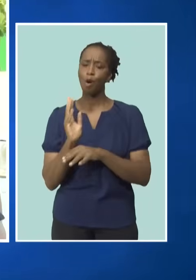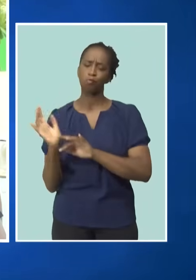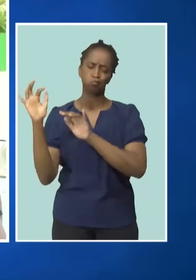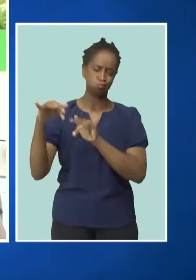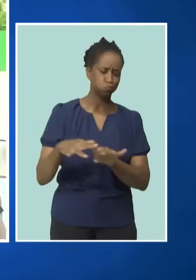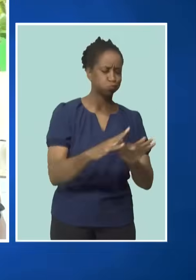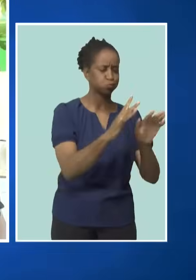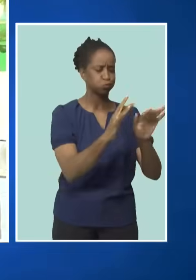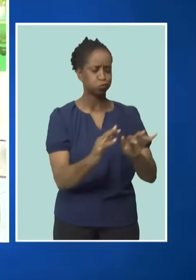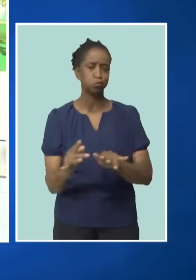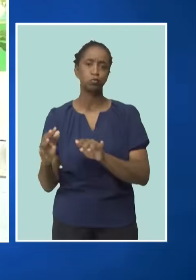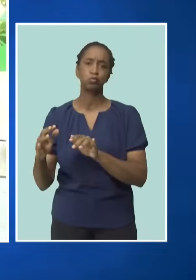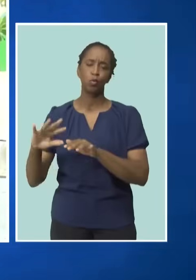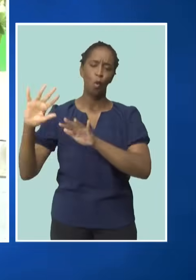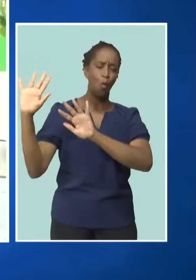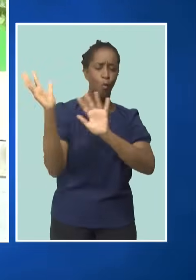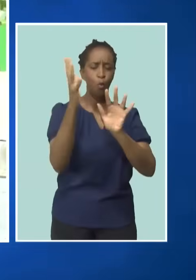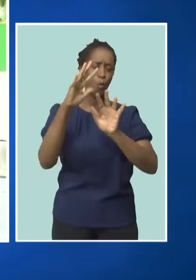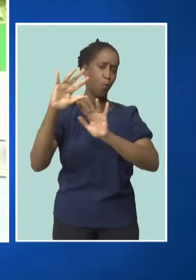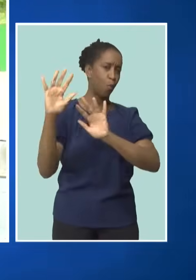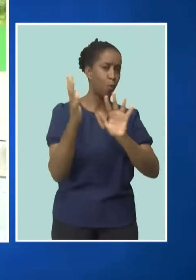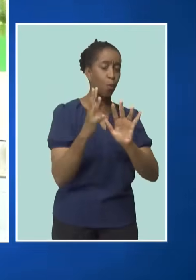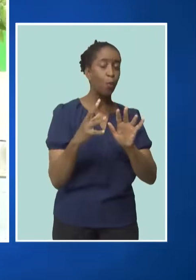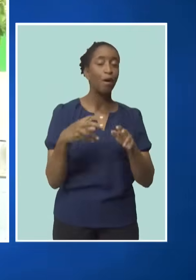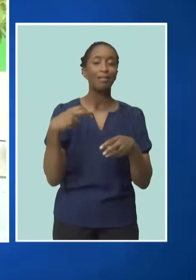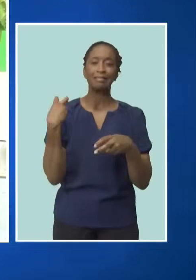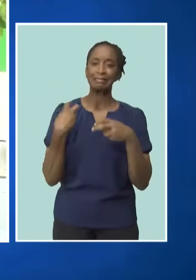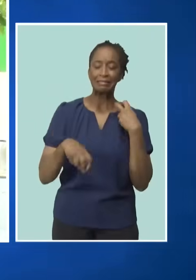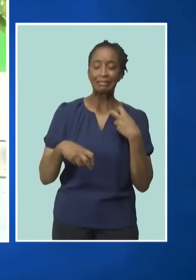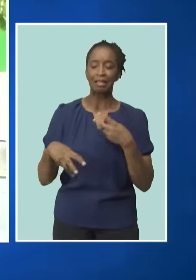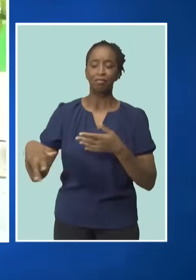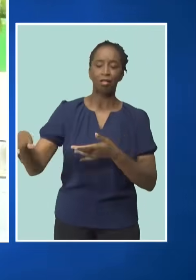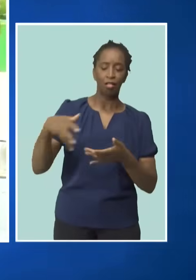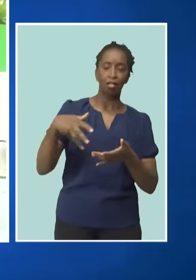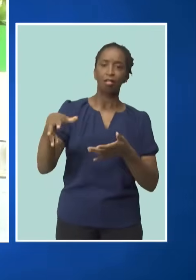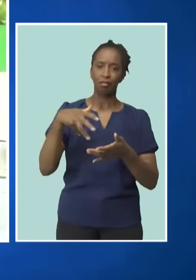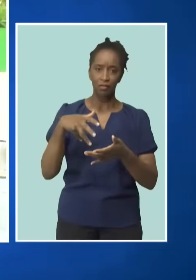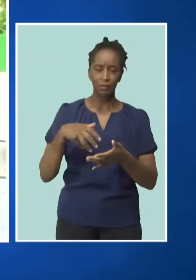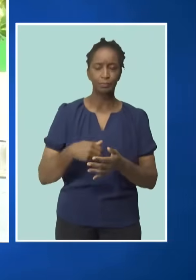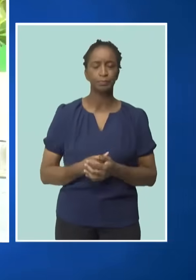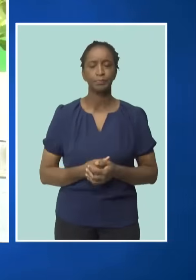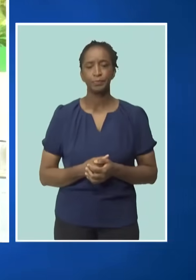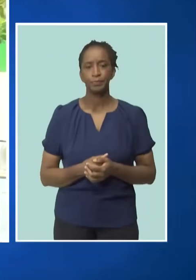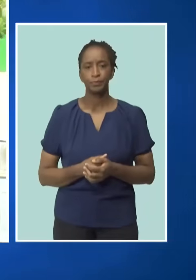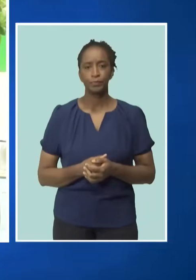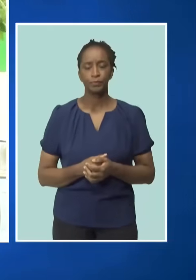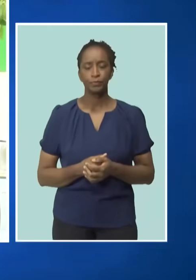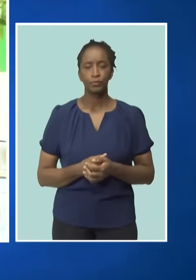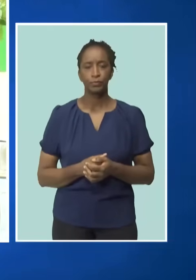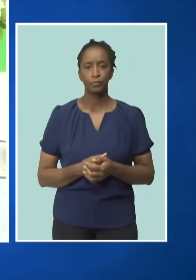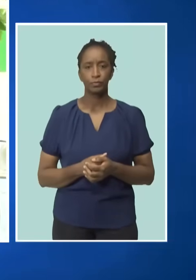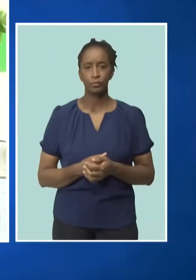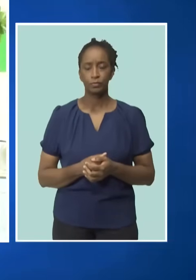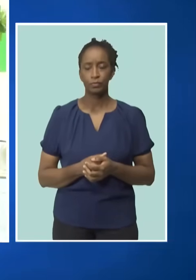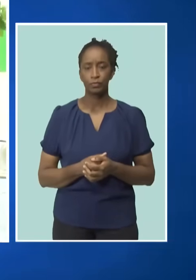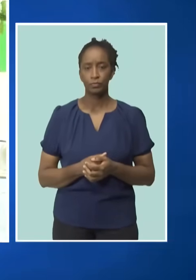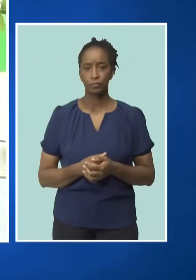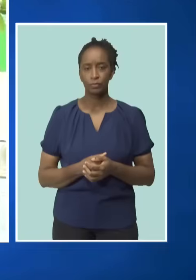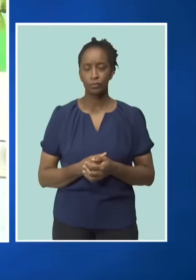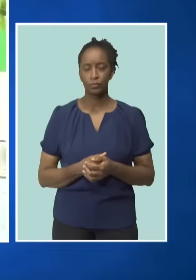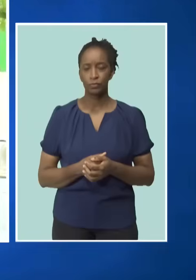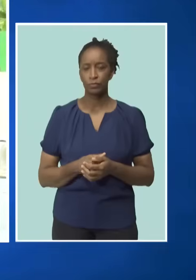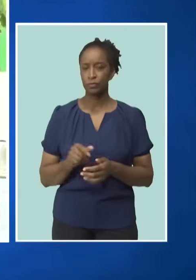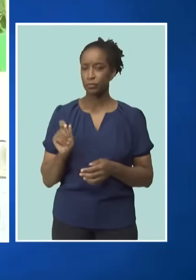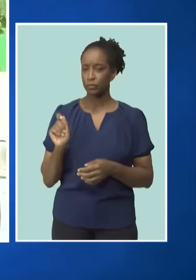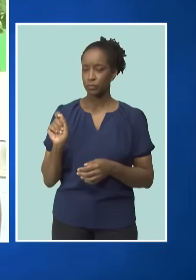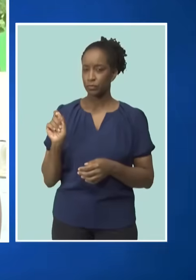action. All right? The wind and the wave action is very difficult up here. So how